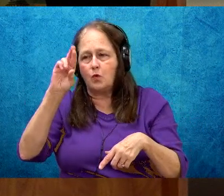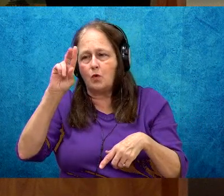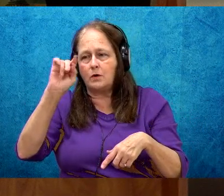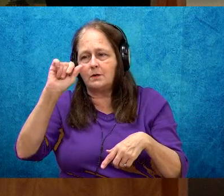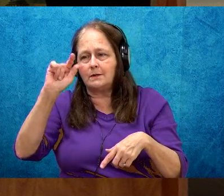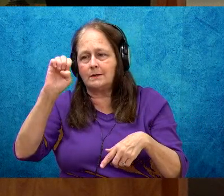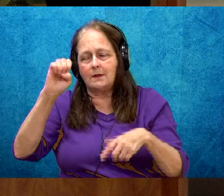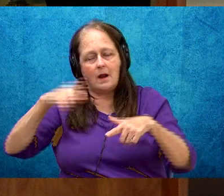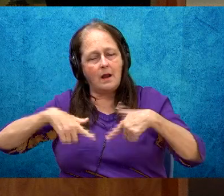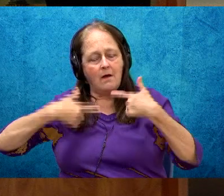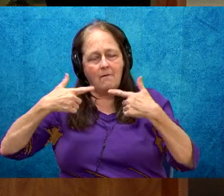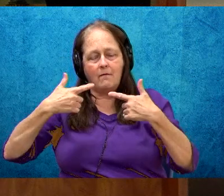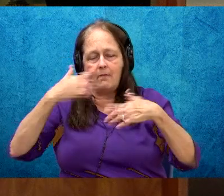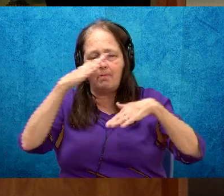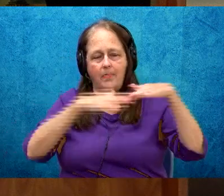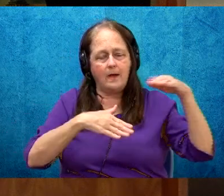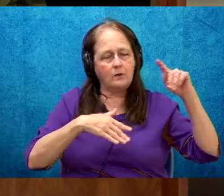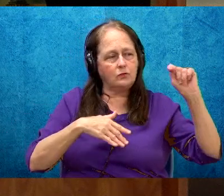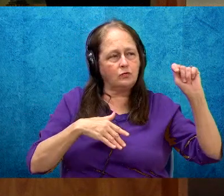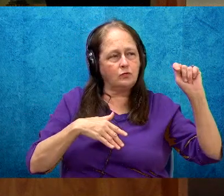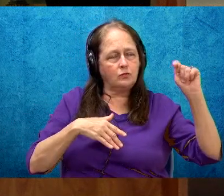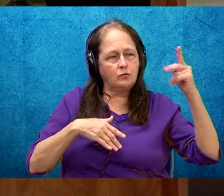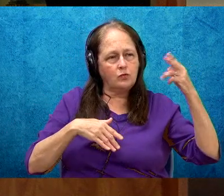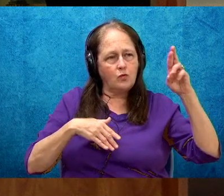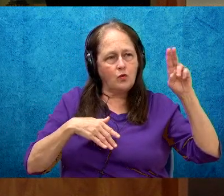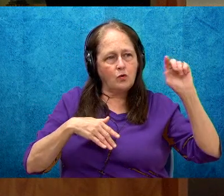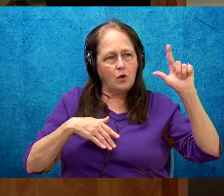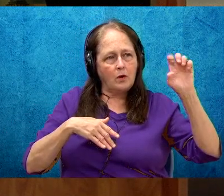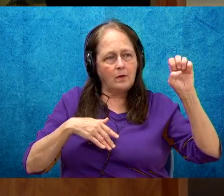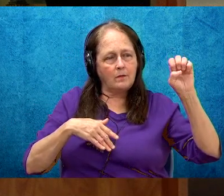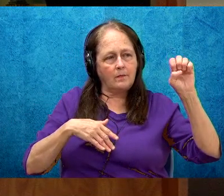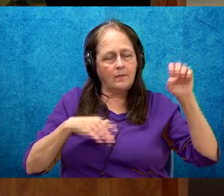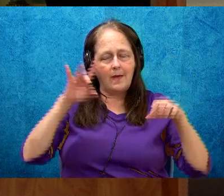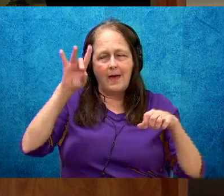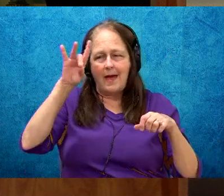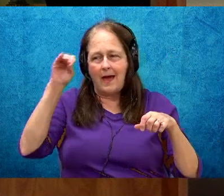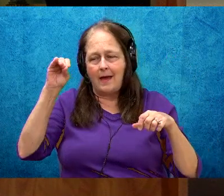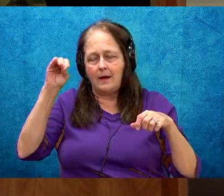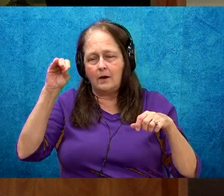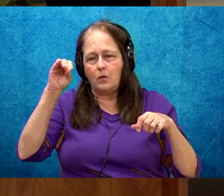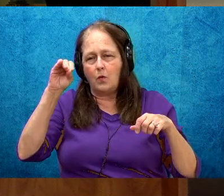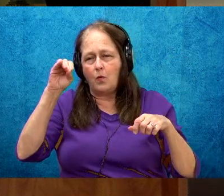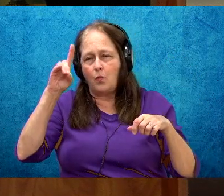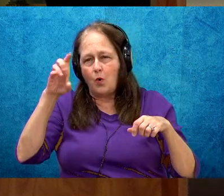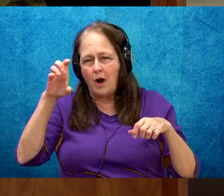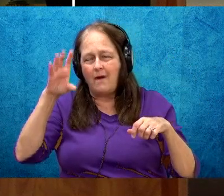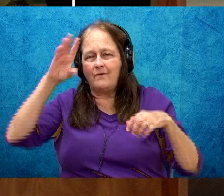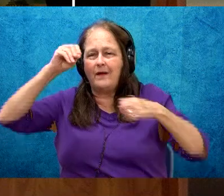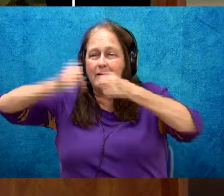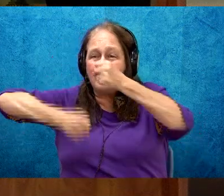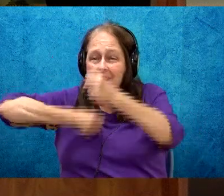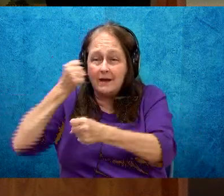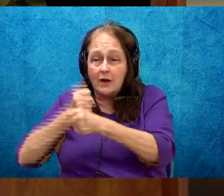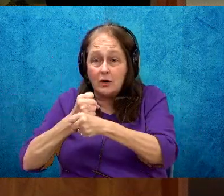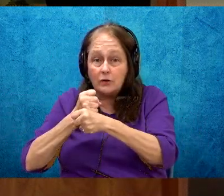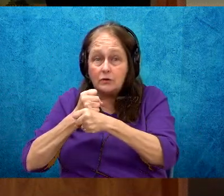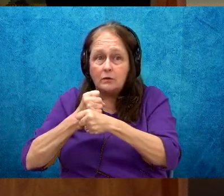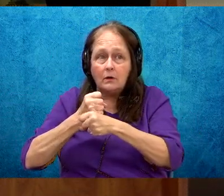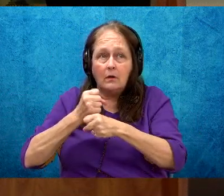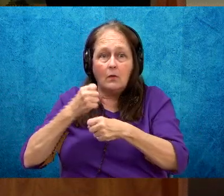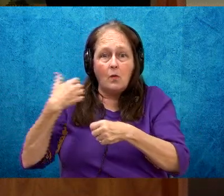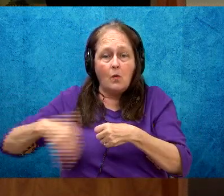Wow. They can live for between 80 and 150 years. By